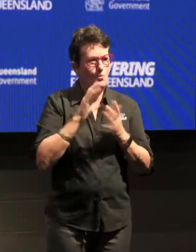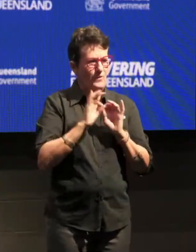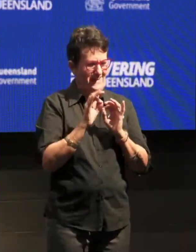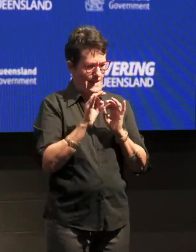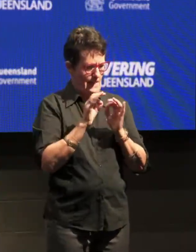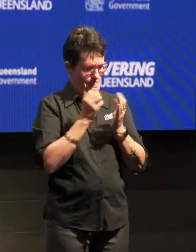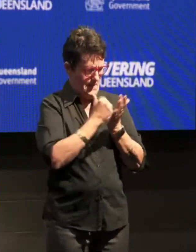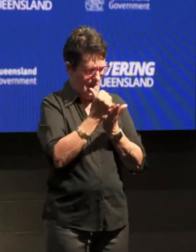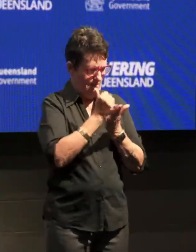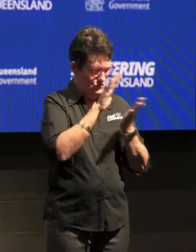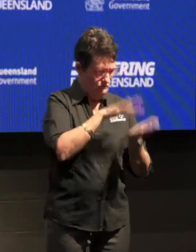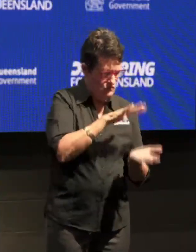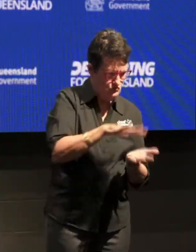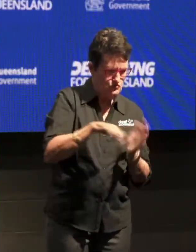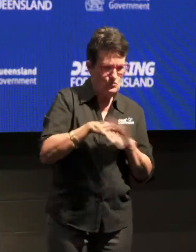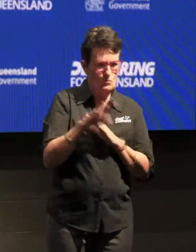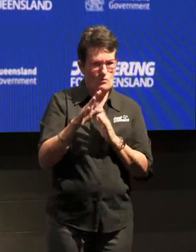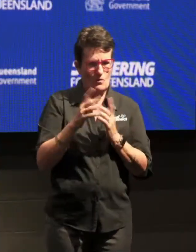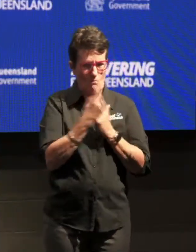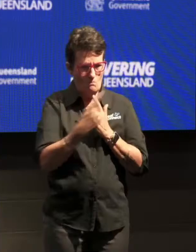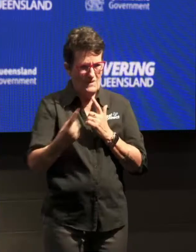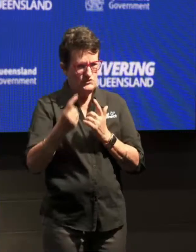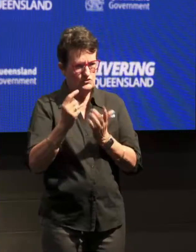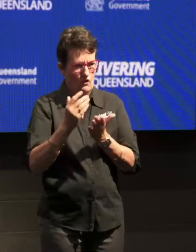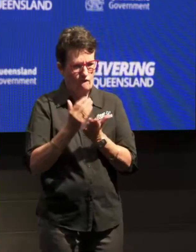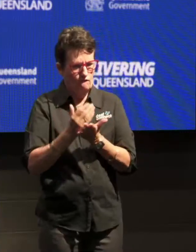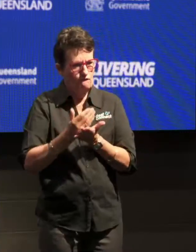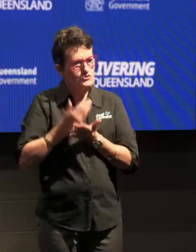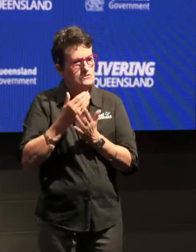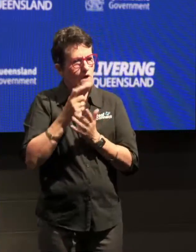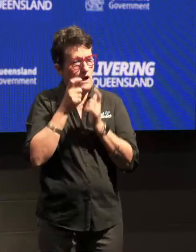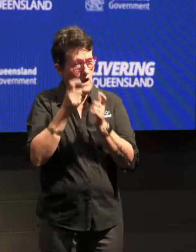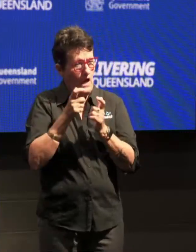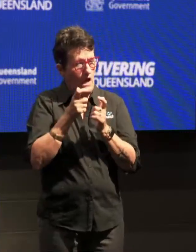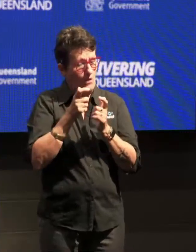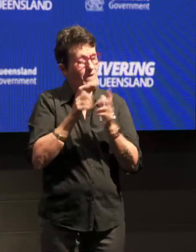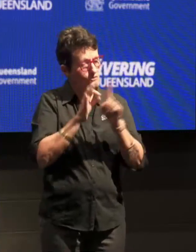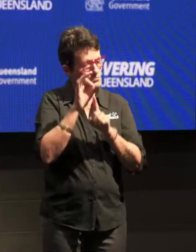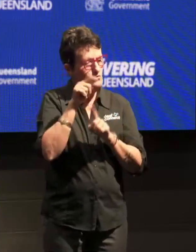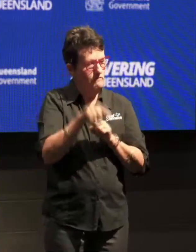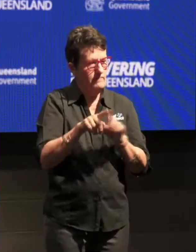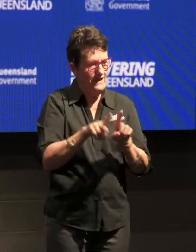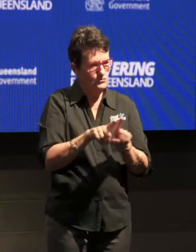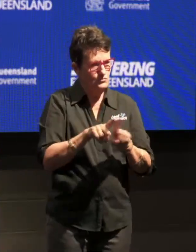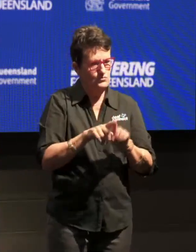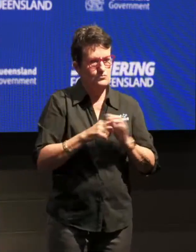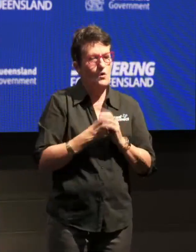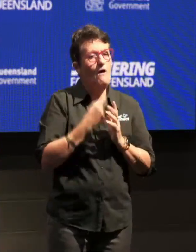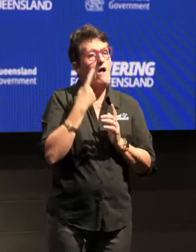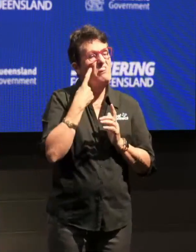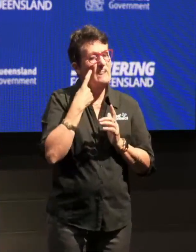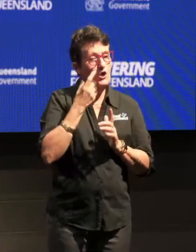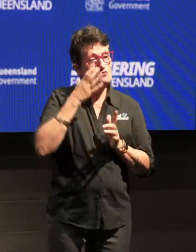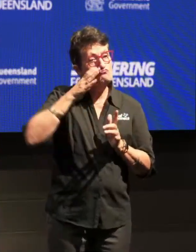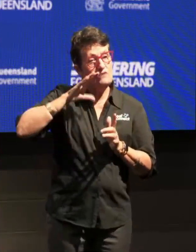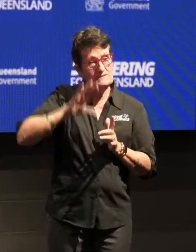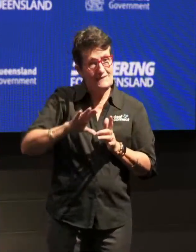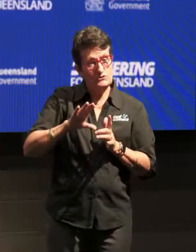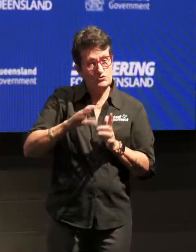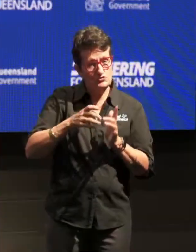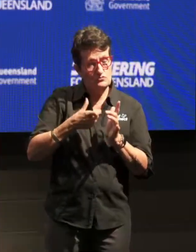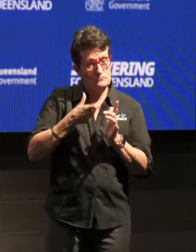of kids per foster carer. We have to improve that. But I come back to the other one. I think residential care